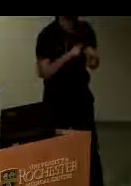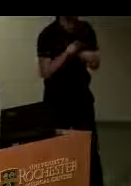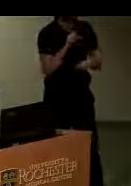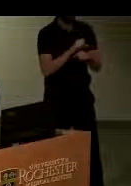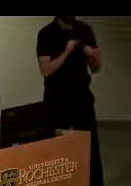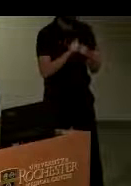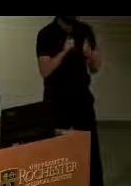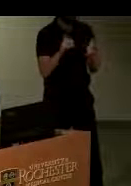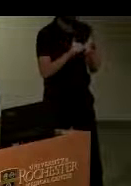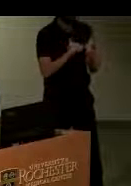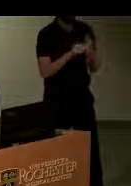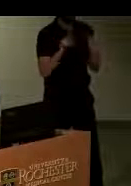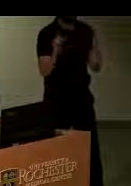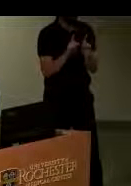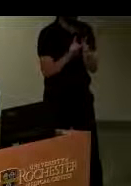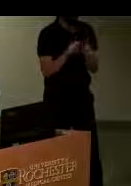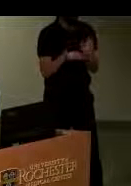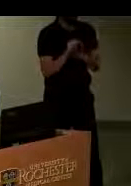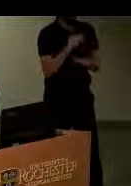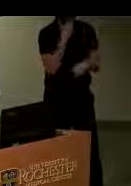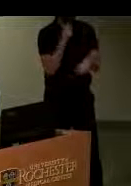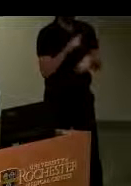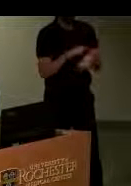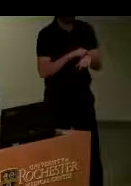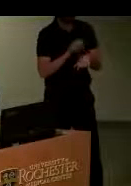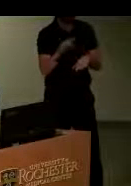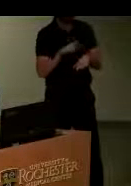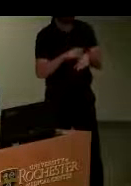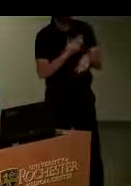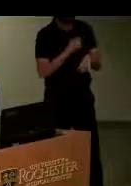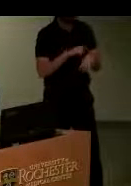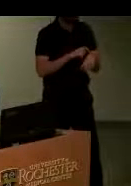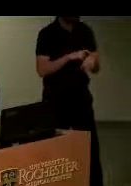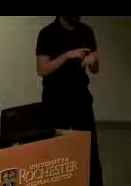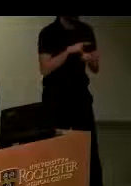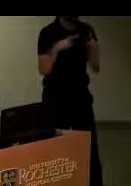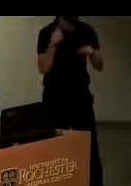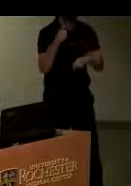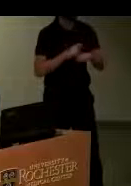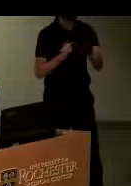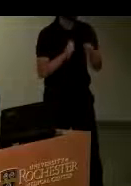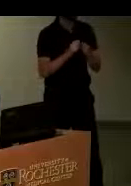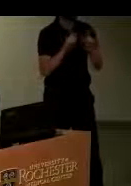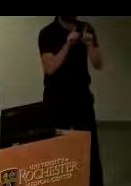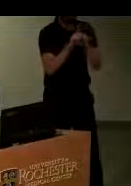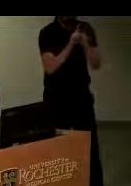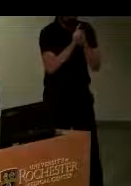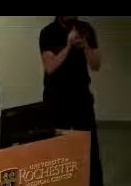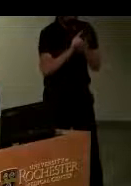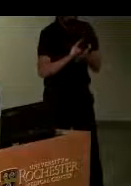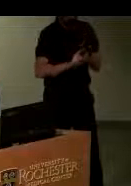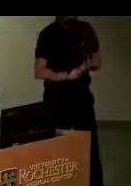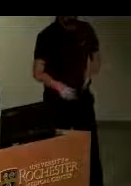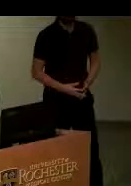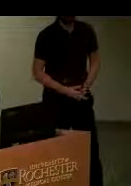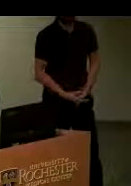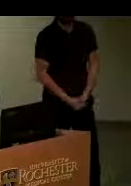with the doctor they're working with, and they find the best time between the two, and they spend a half a day with that doctor every single week.